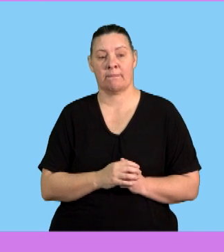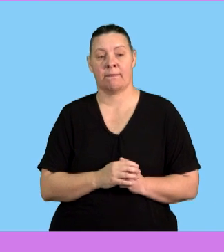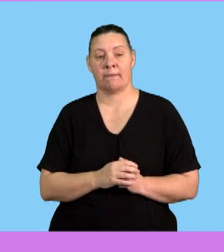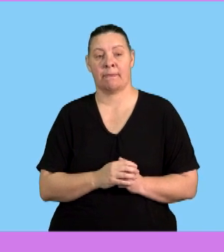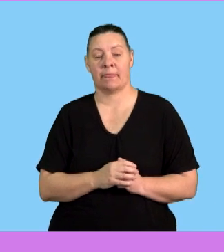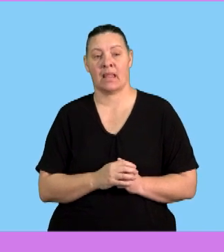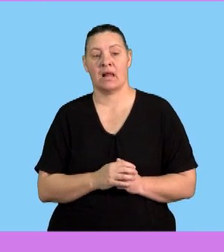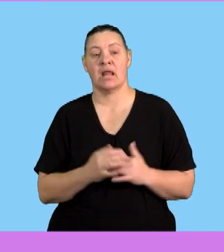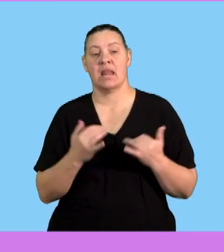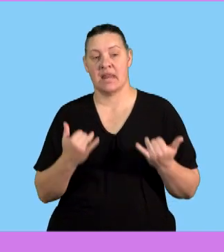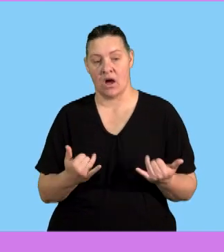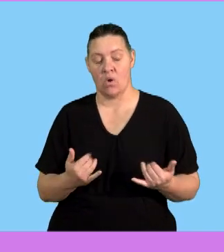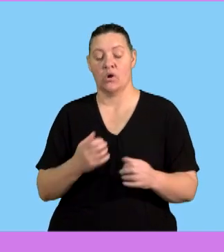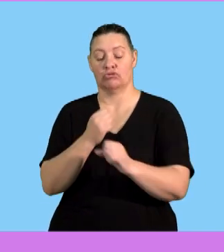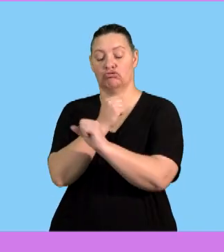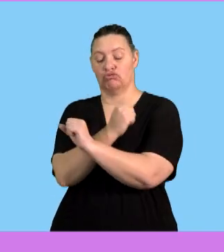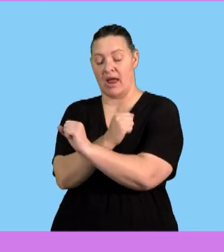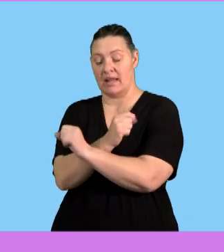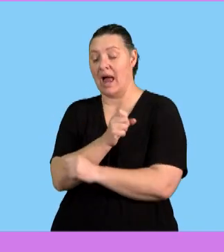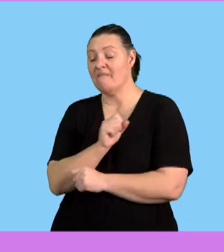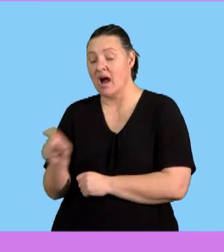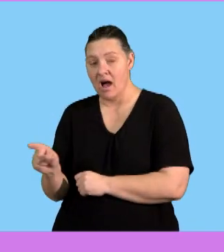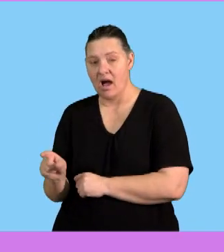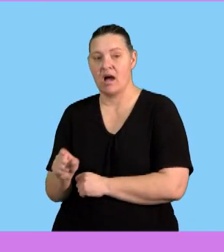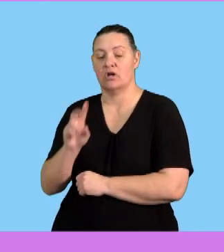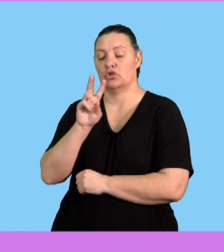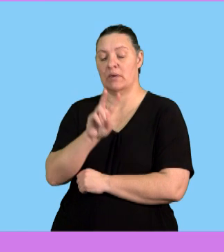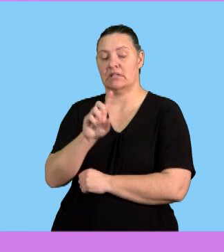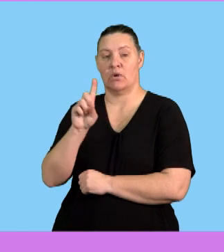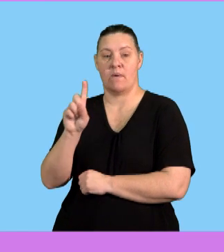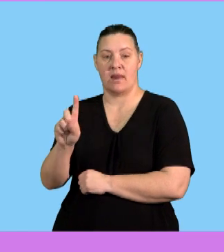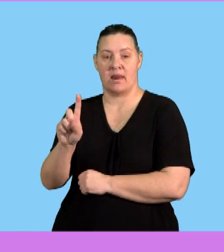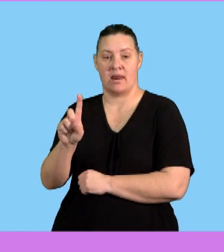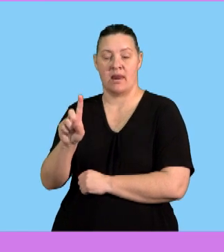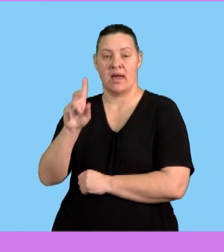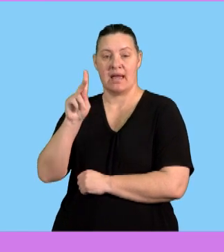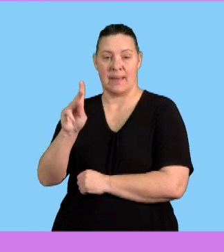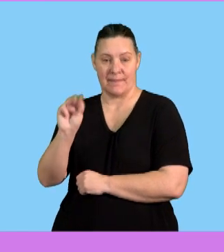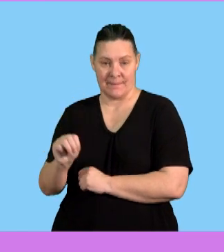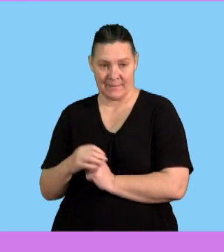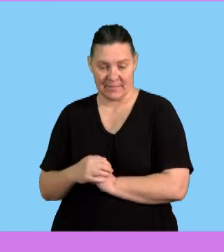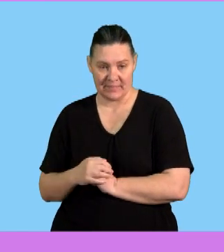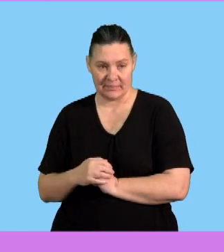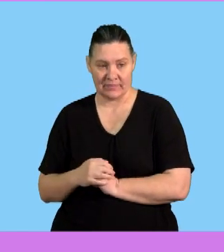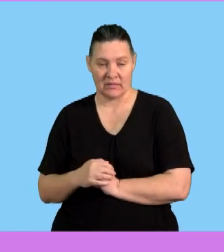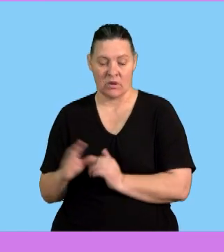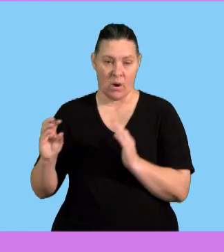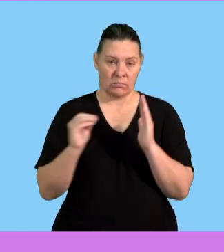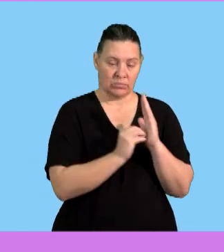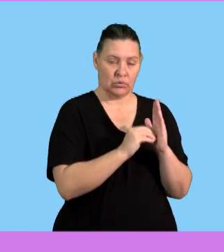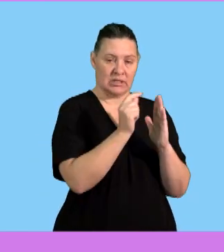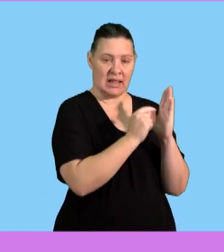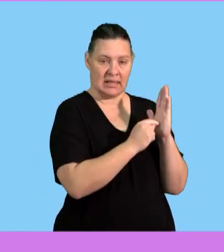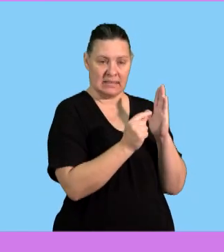kilometers. So now we are to travel a distance of 21 kilometers.